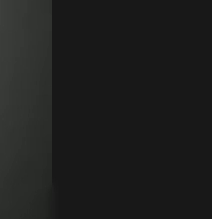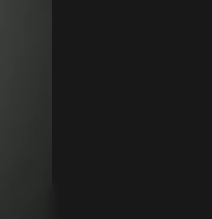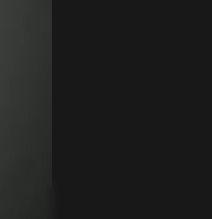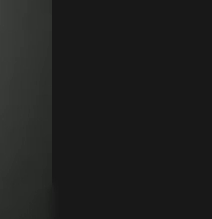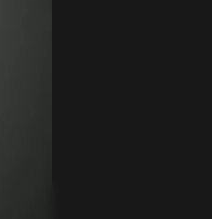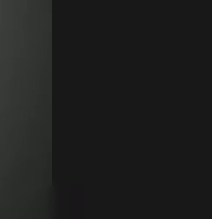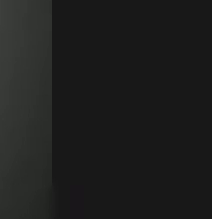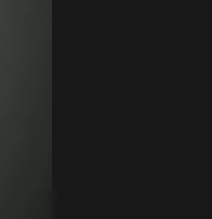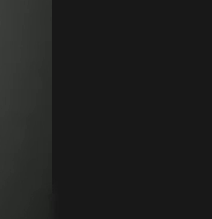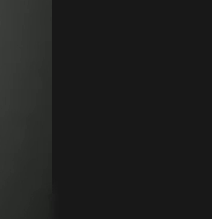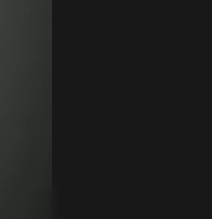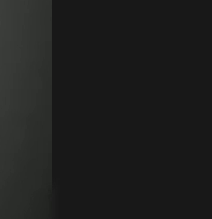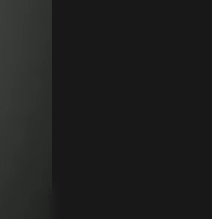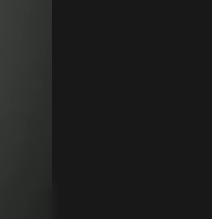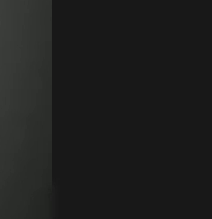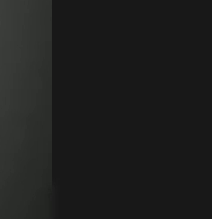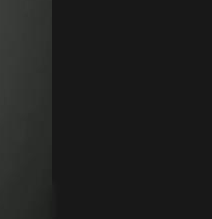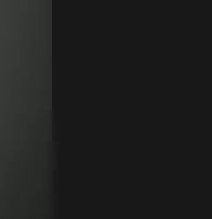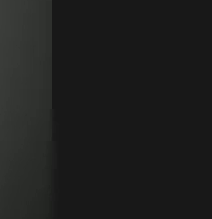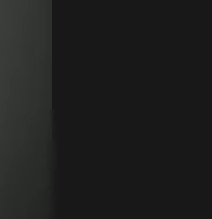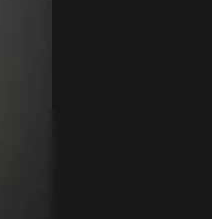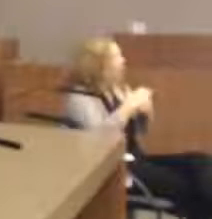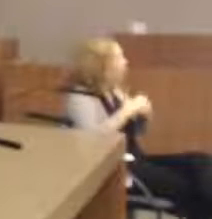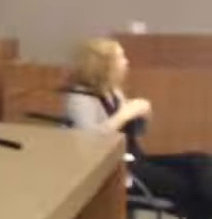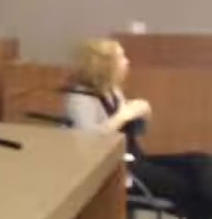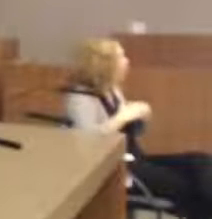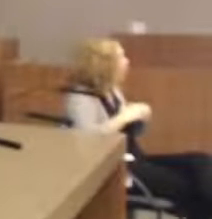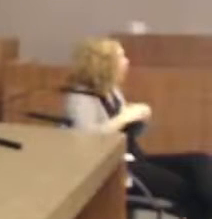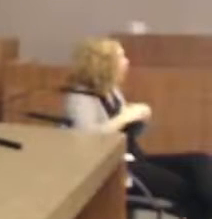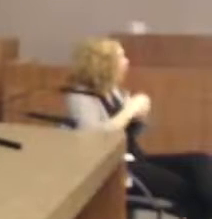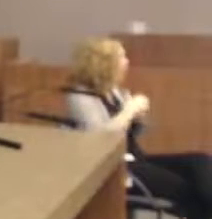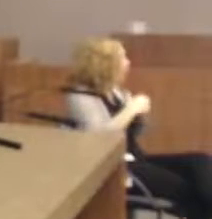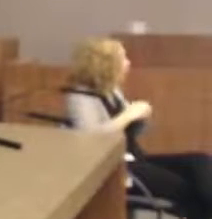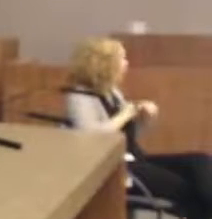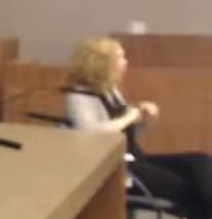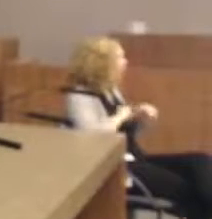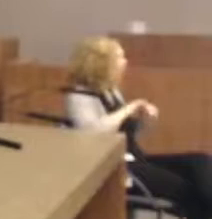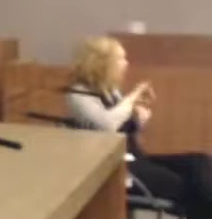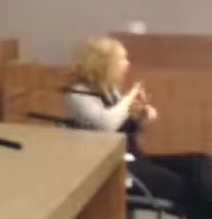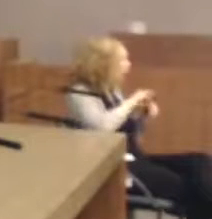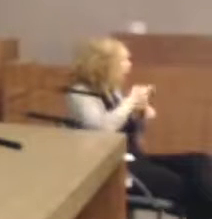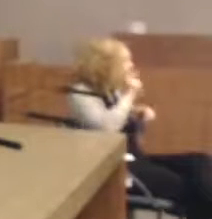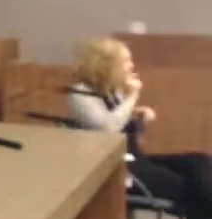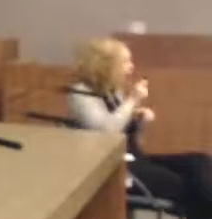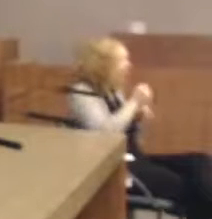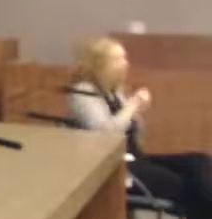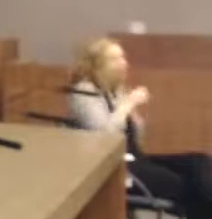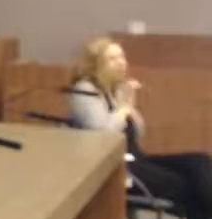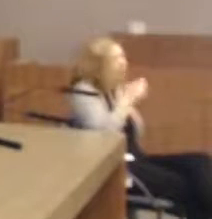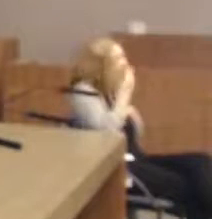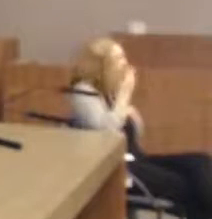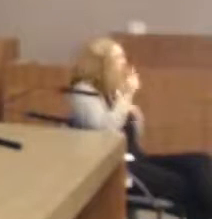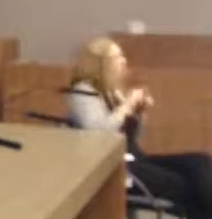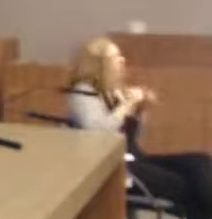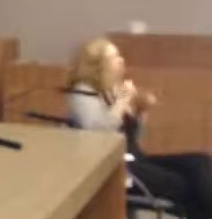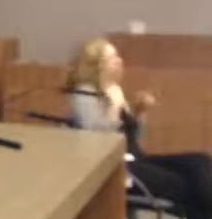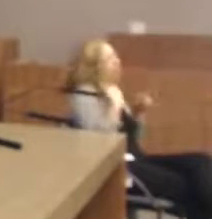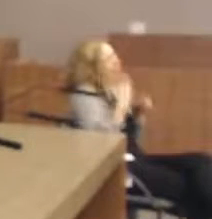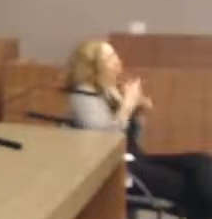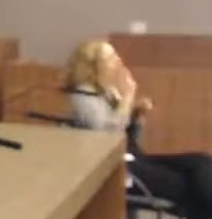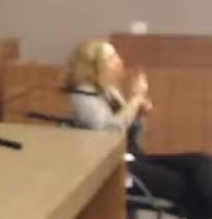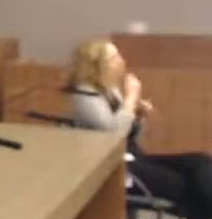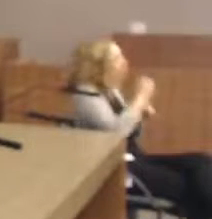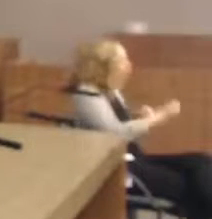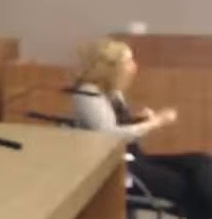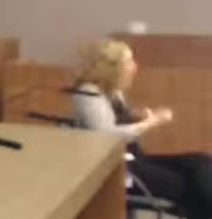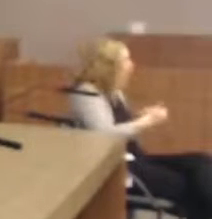else? I used to like grape, like the grape cough syrup, you know, like that smell, or the grape popsicle. But those things remind you of something good, and